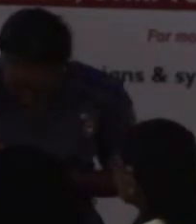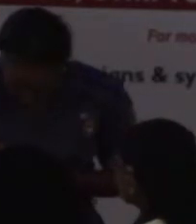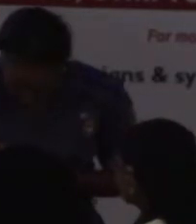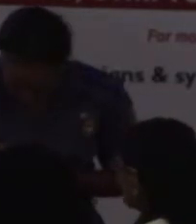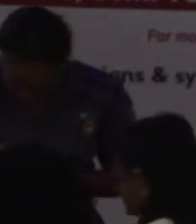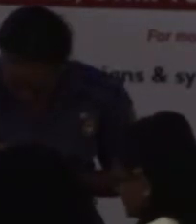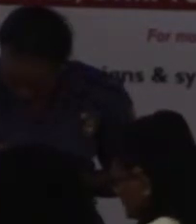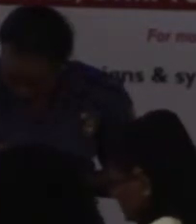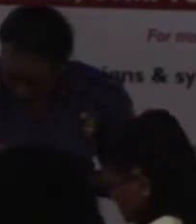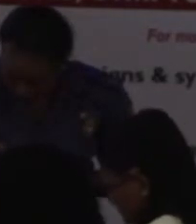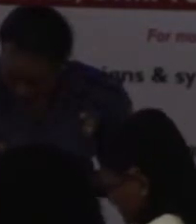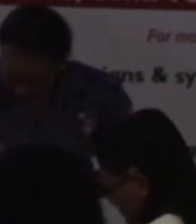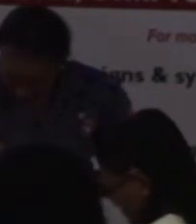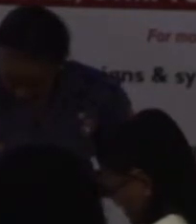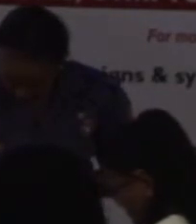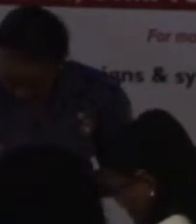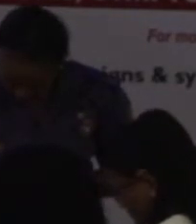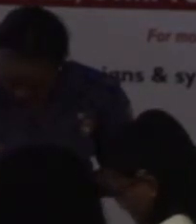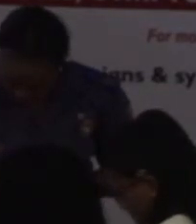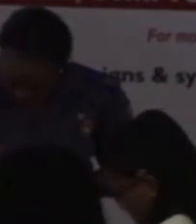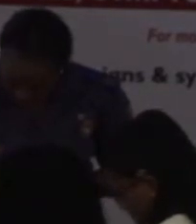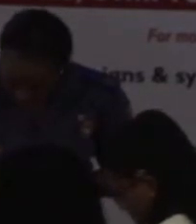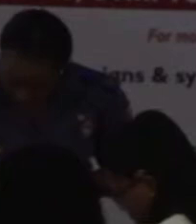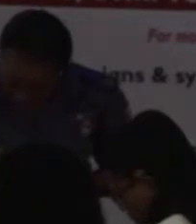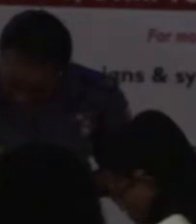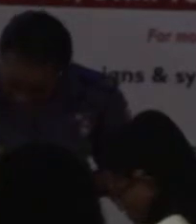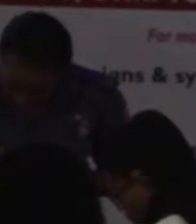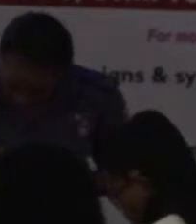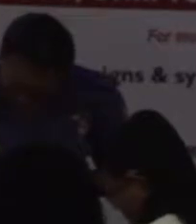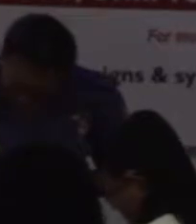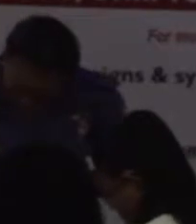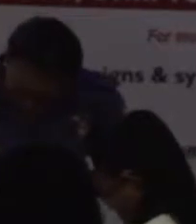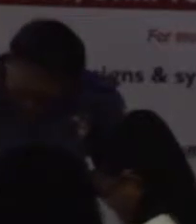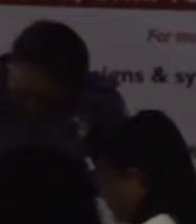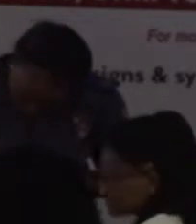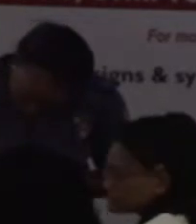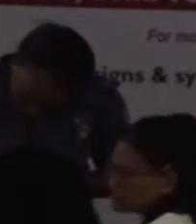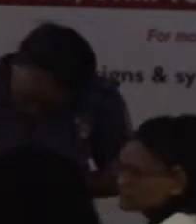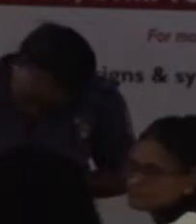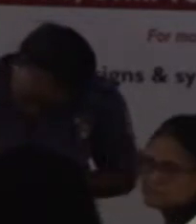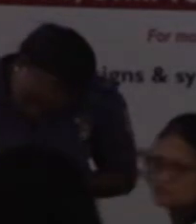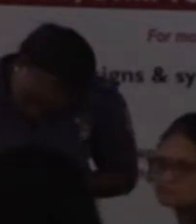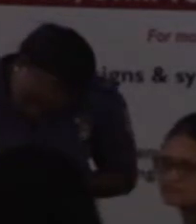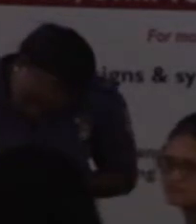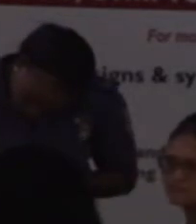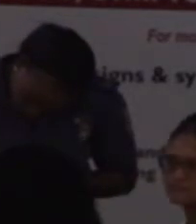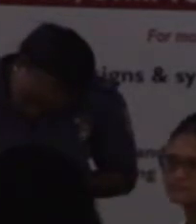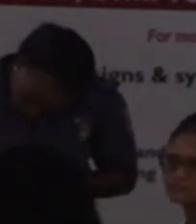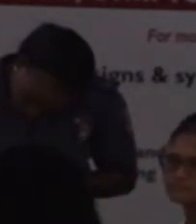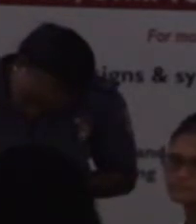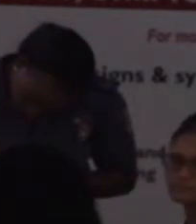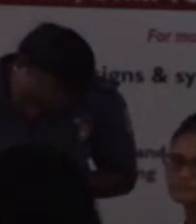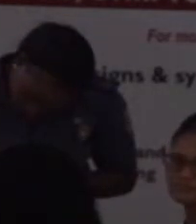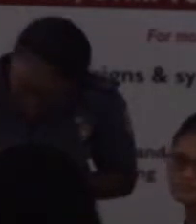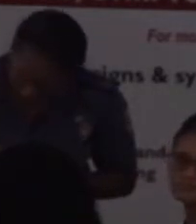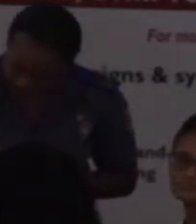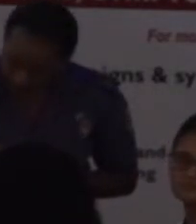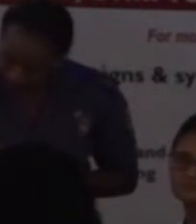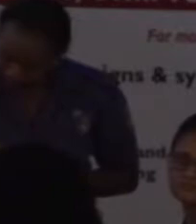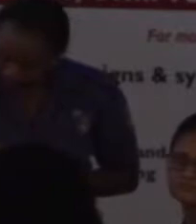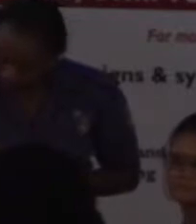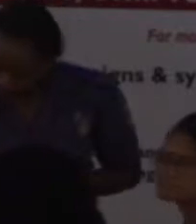do, remember to only be 3 people. Also, do keep social distancing while running. And as Ms. Chikwambi said,